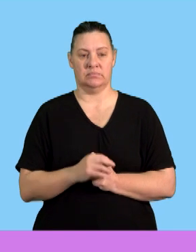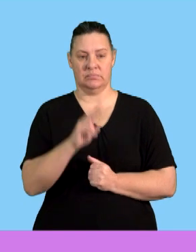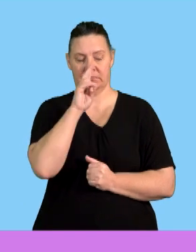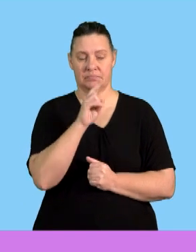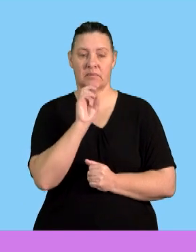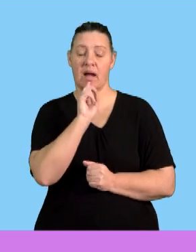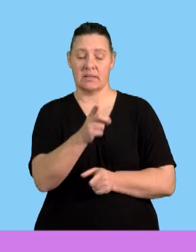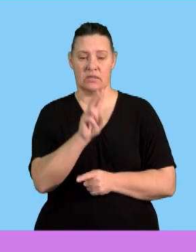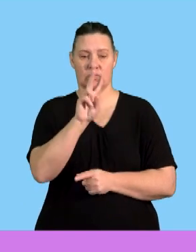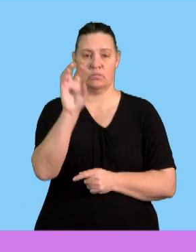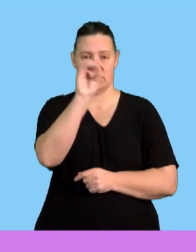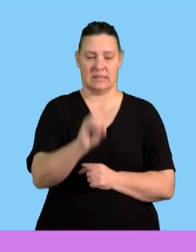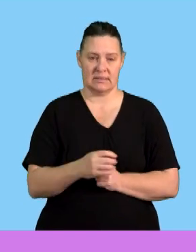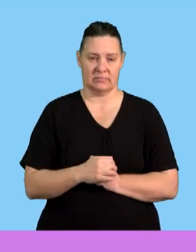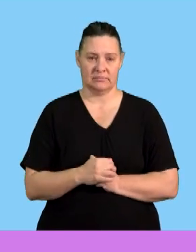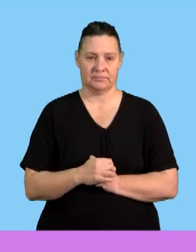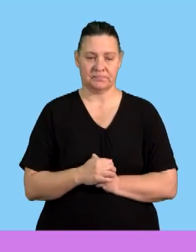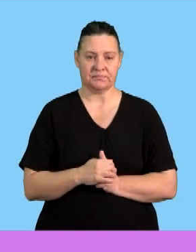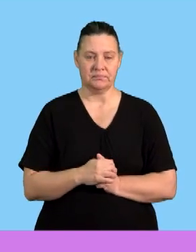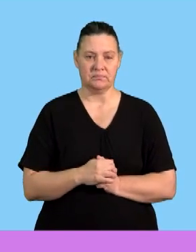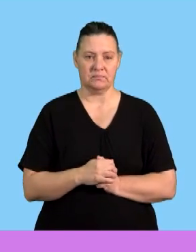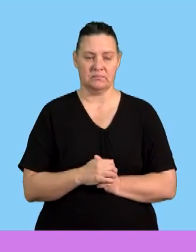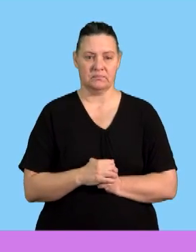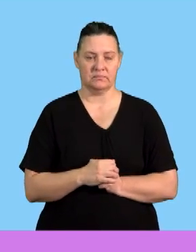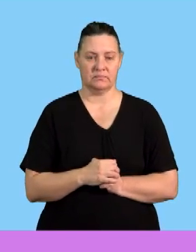an answer of 2%.